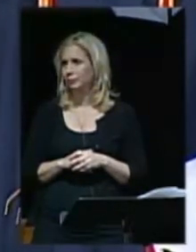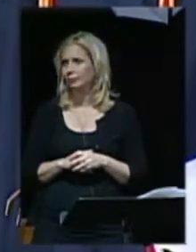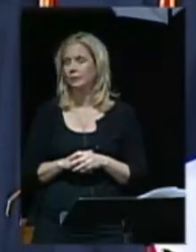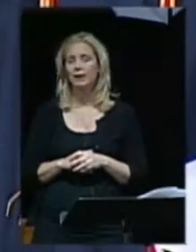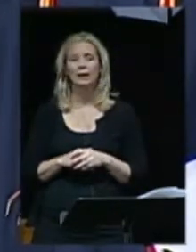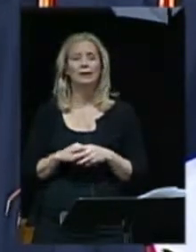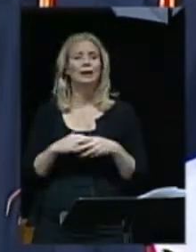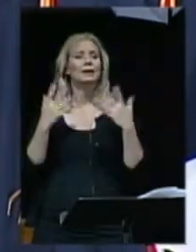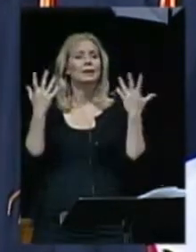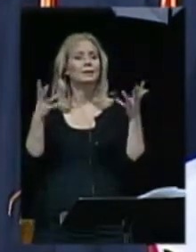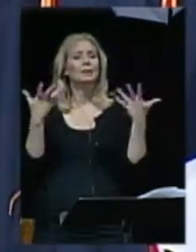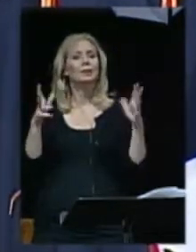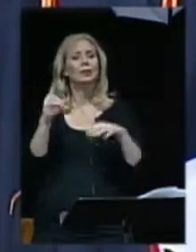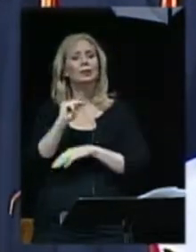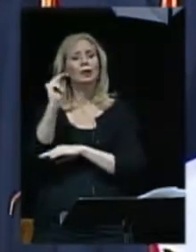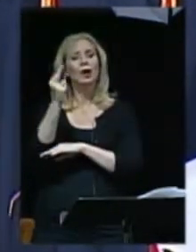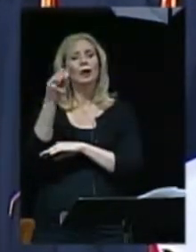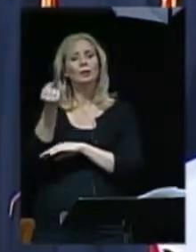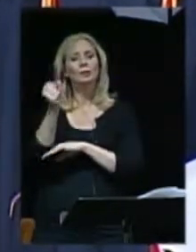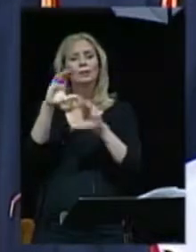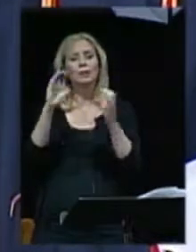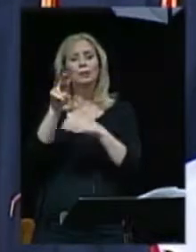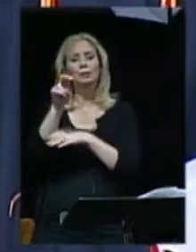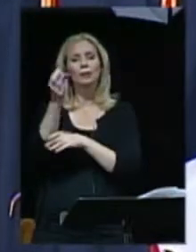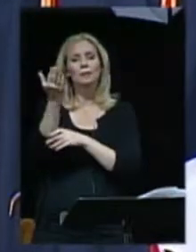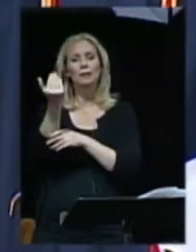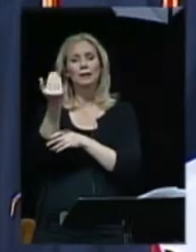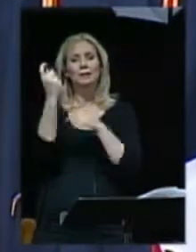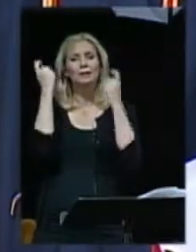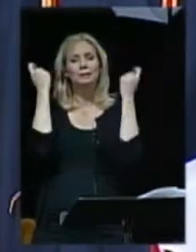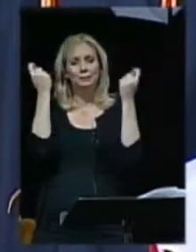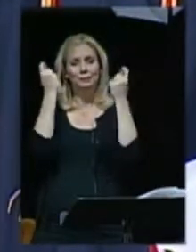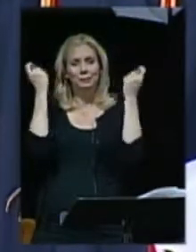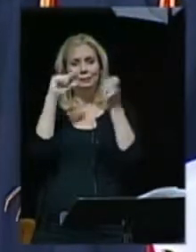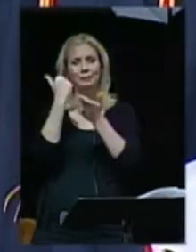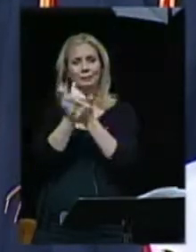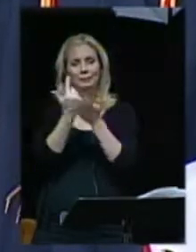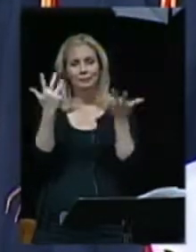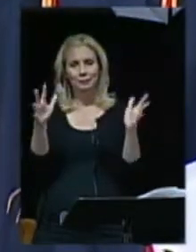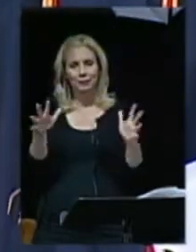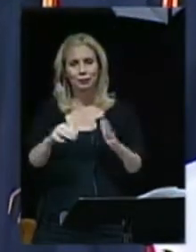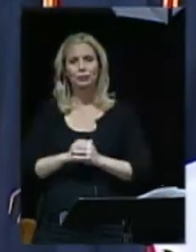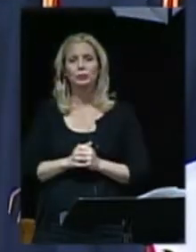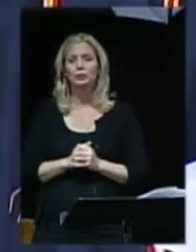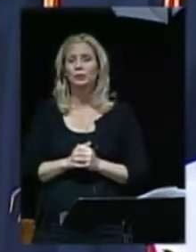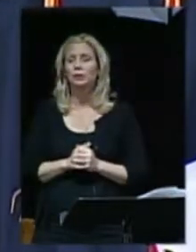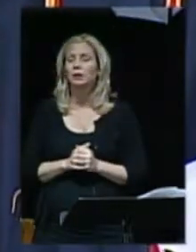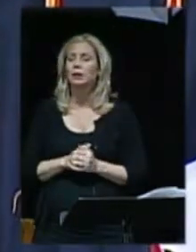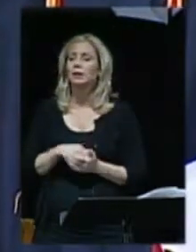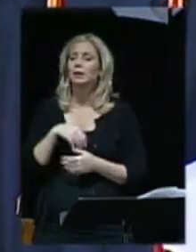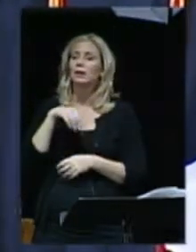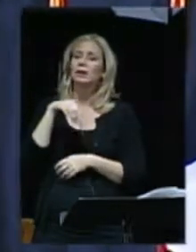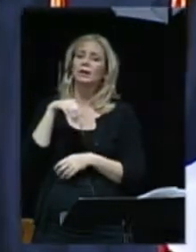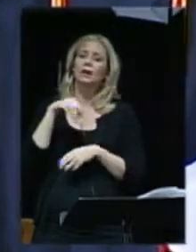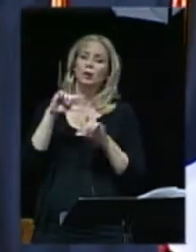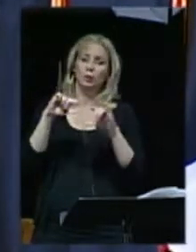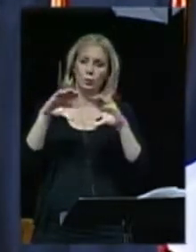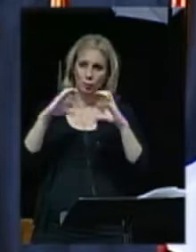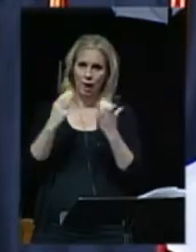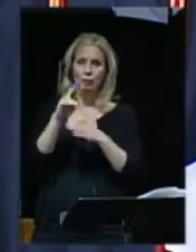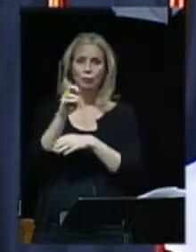This concludes North High's Class of 2015 commencement ceremony. On behalf of the 2015